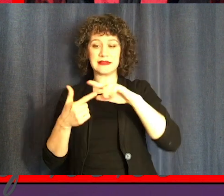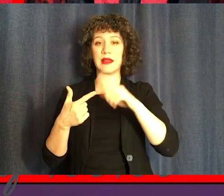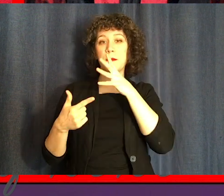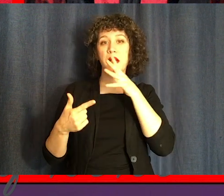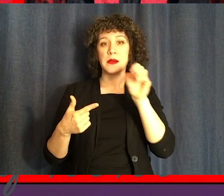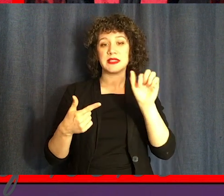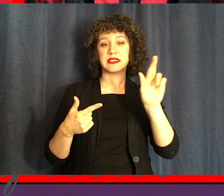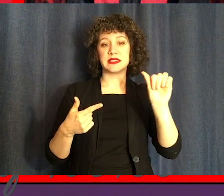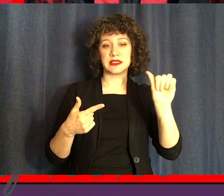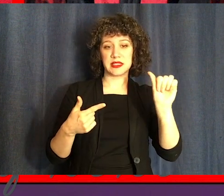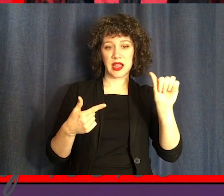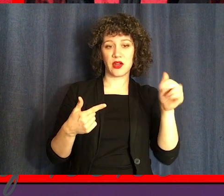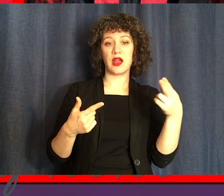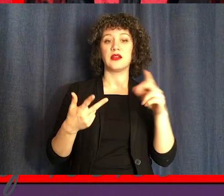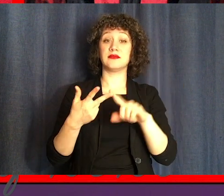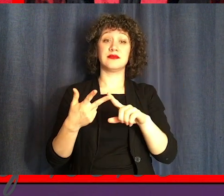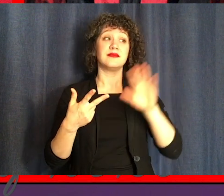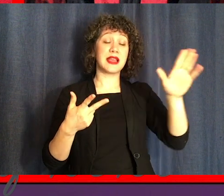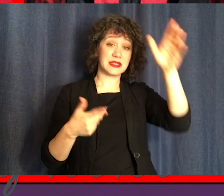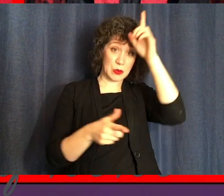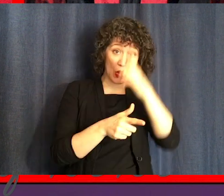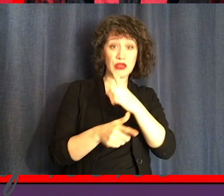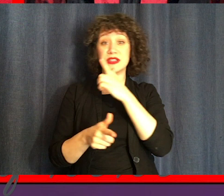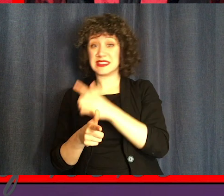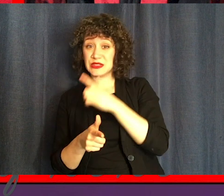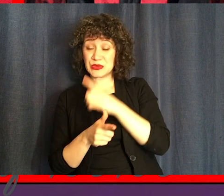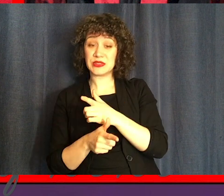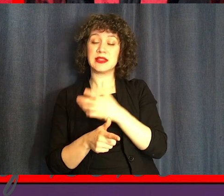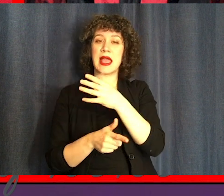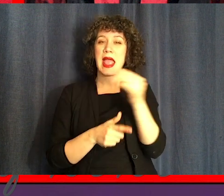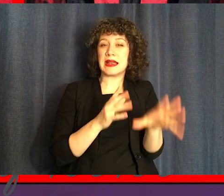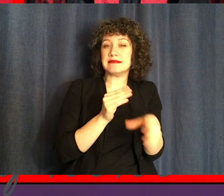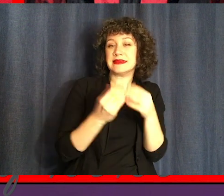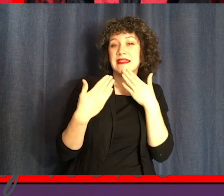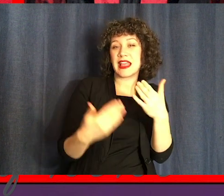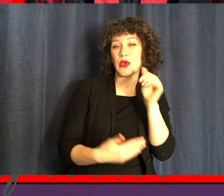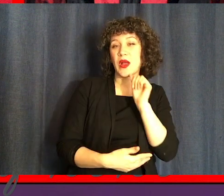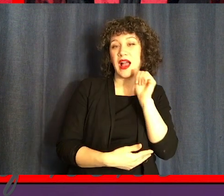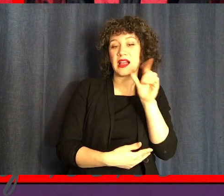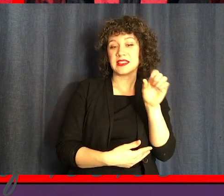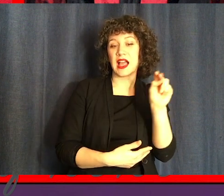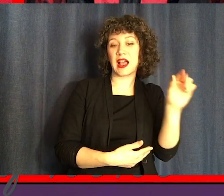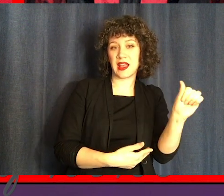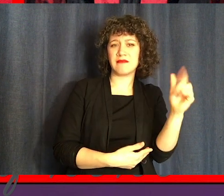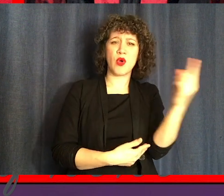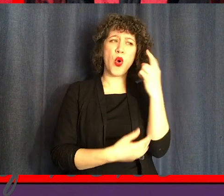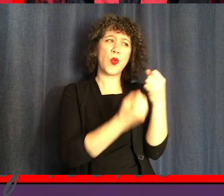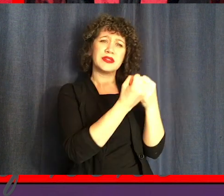sisters, and an extra thank you to Aunt Donna for always being supportive and being there for him when he needed it.